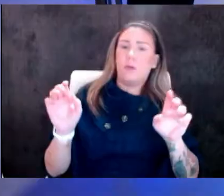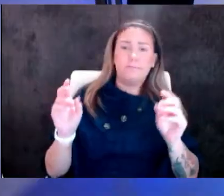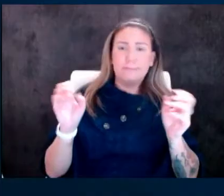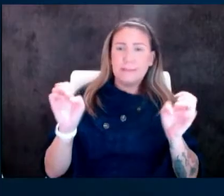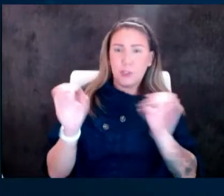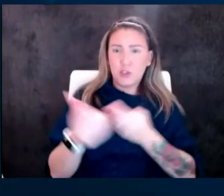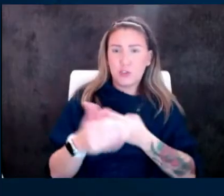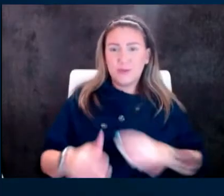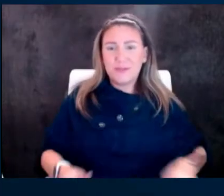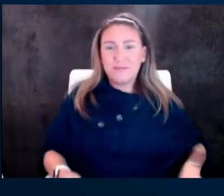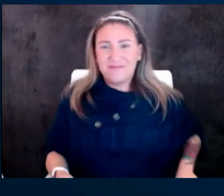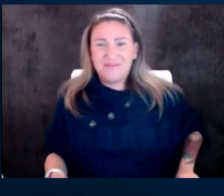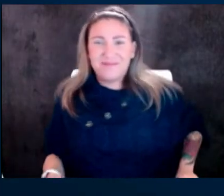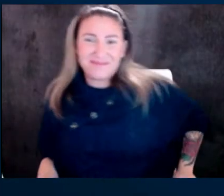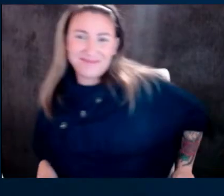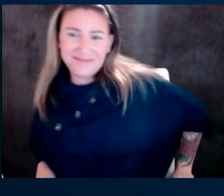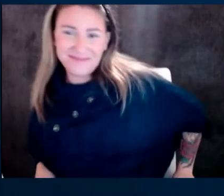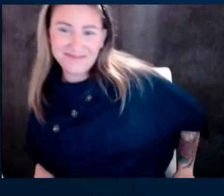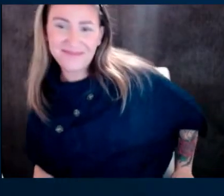Jess?